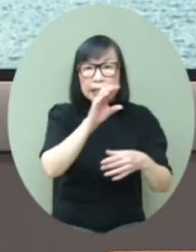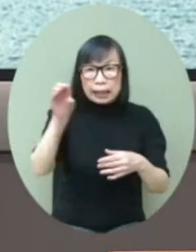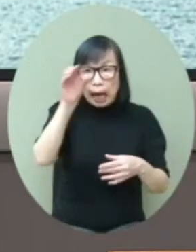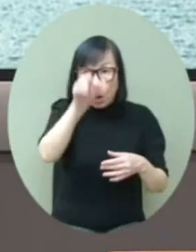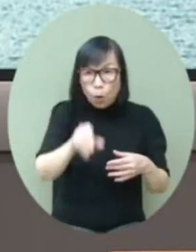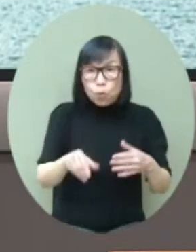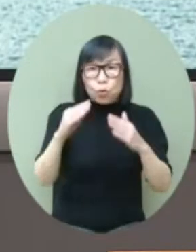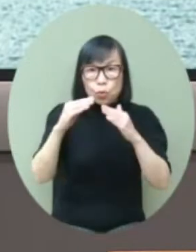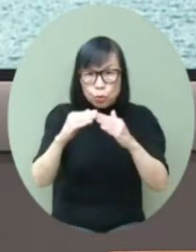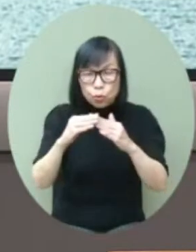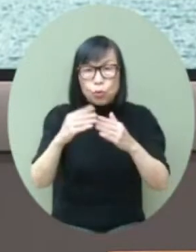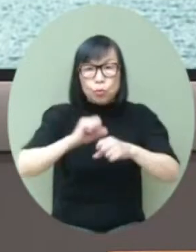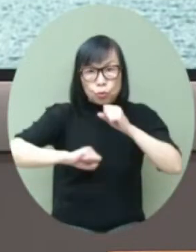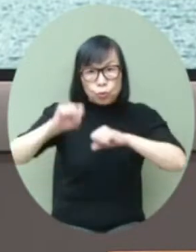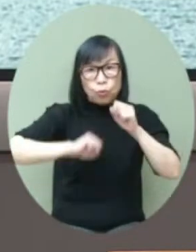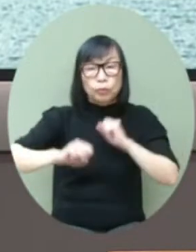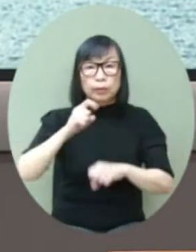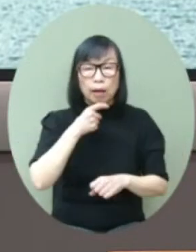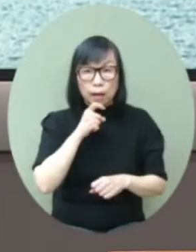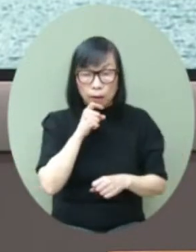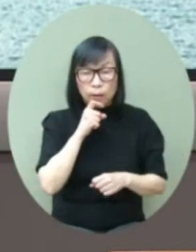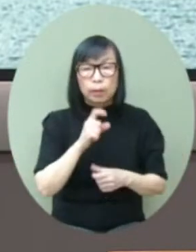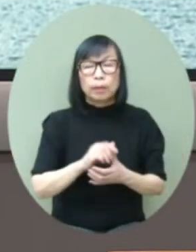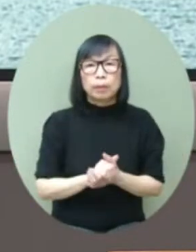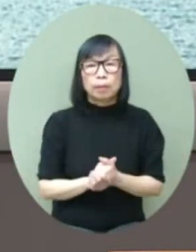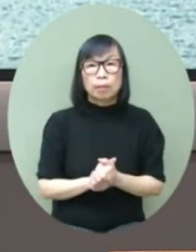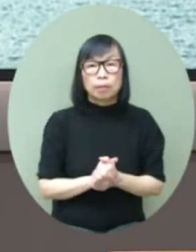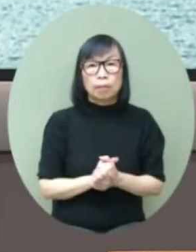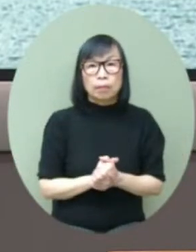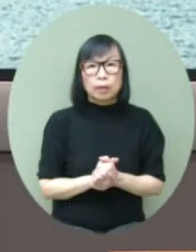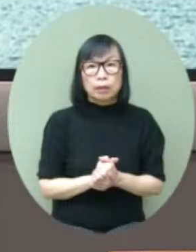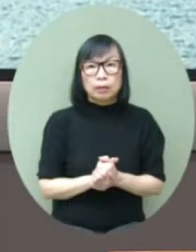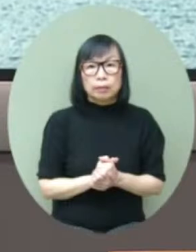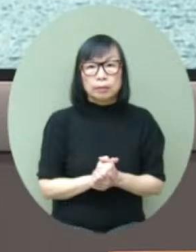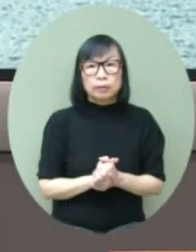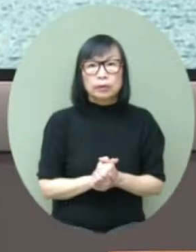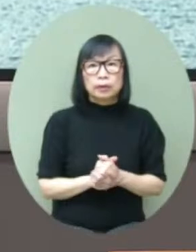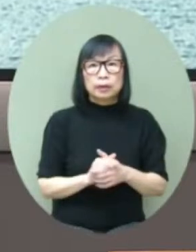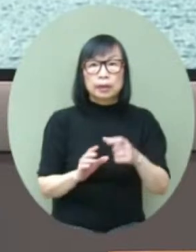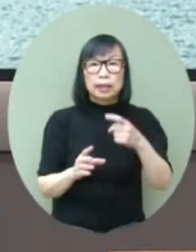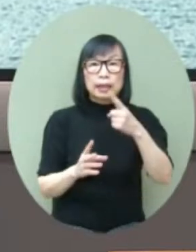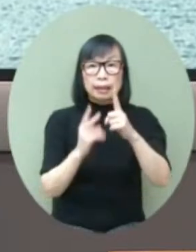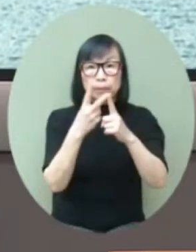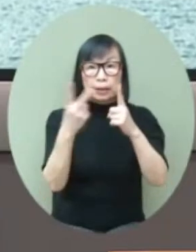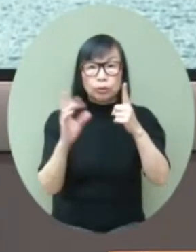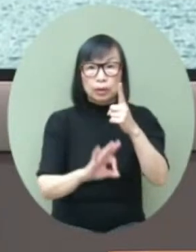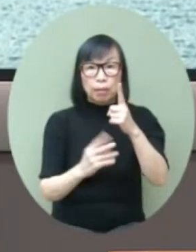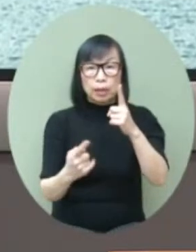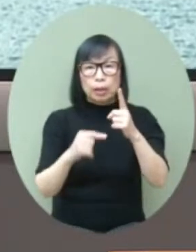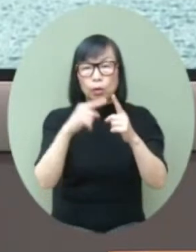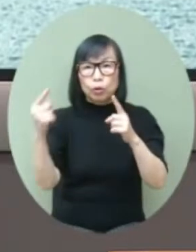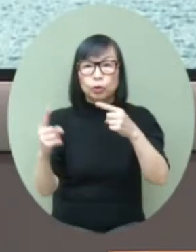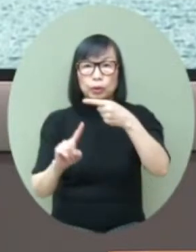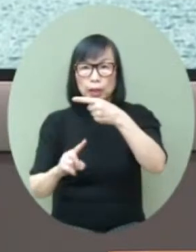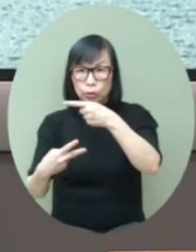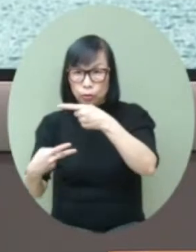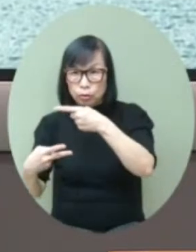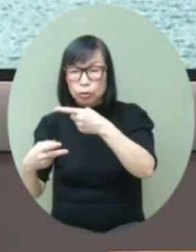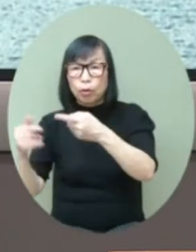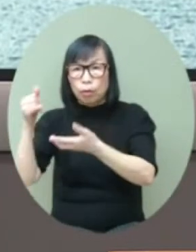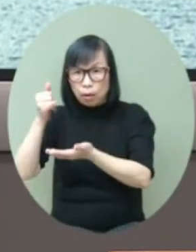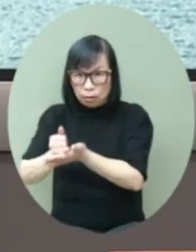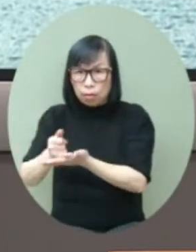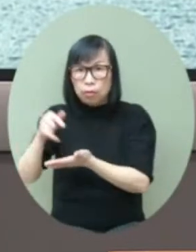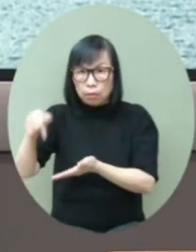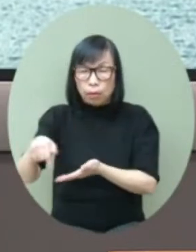fellowship, service in North Point. She actually was there